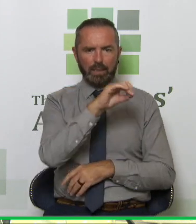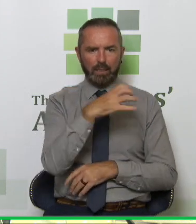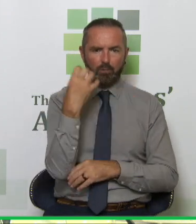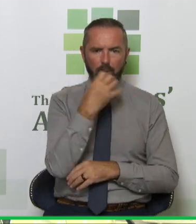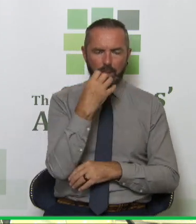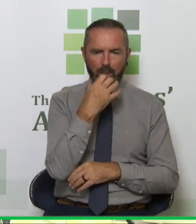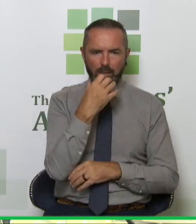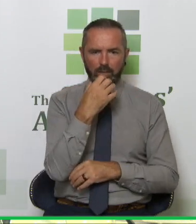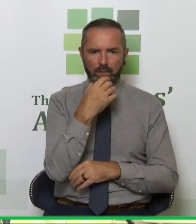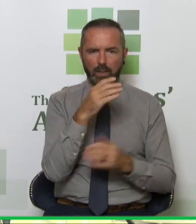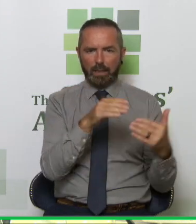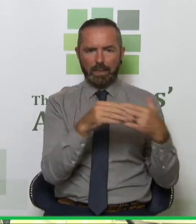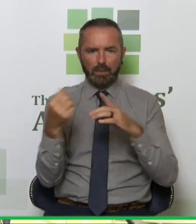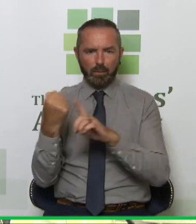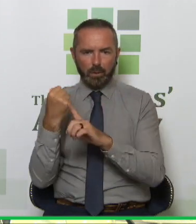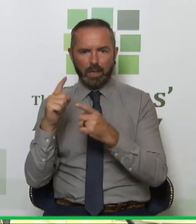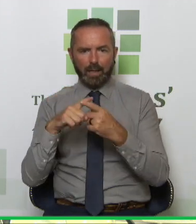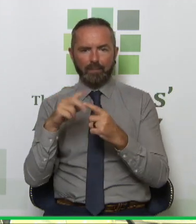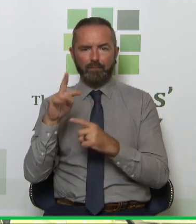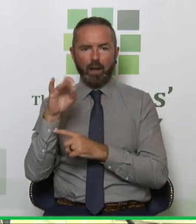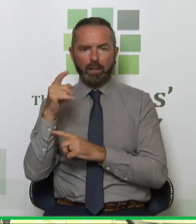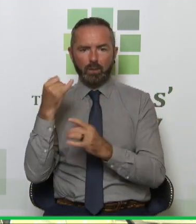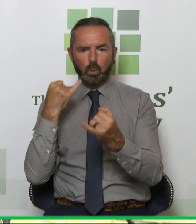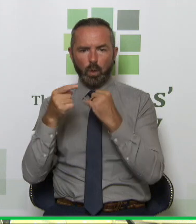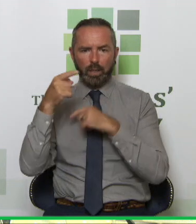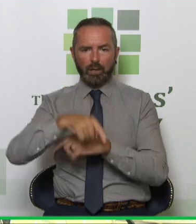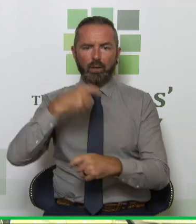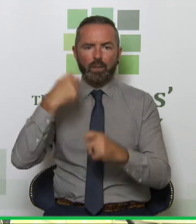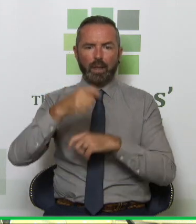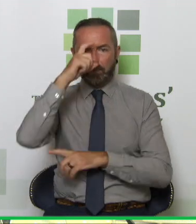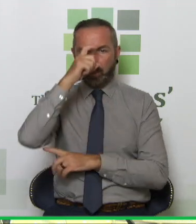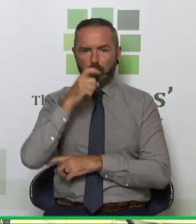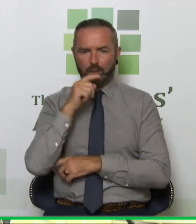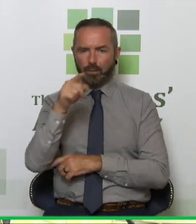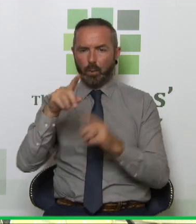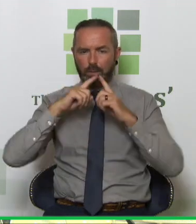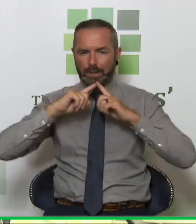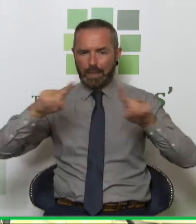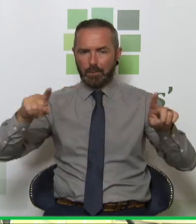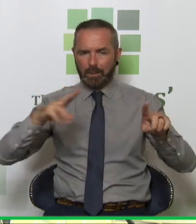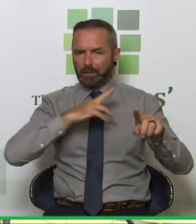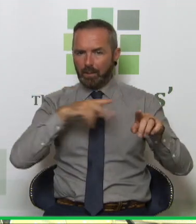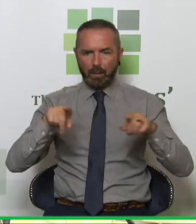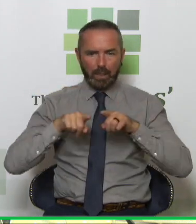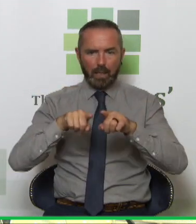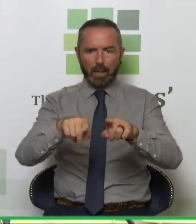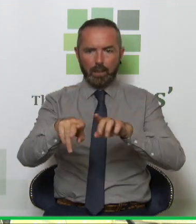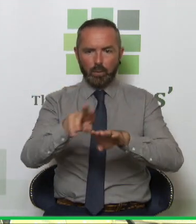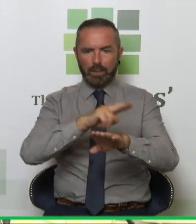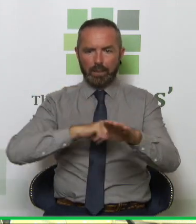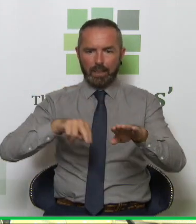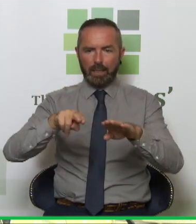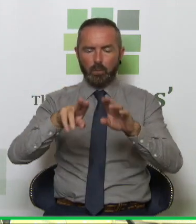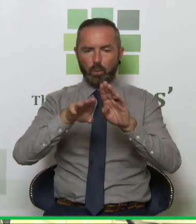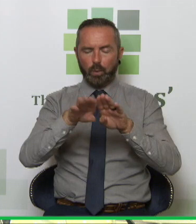and also that violence and criminality is worse here than in Portugal. Those statements do not align with the international evidence,